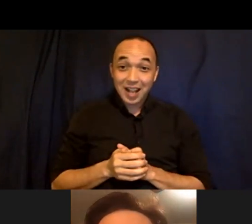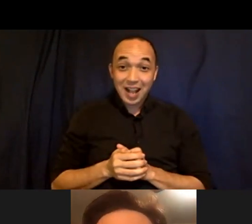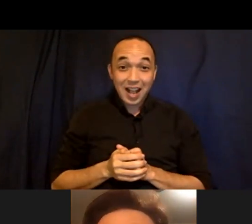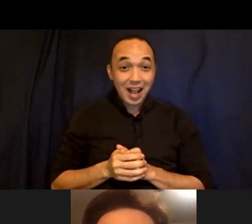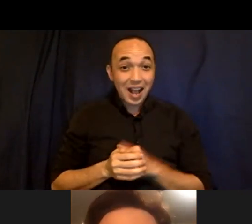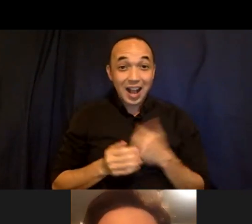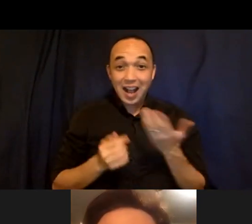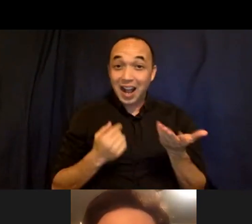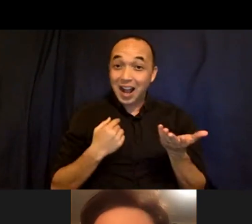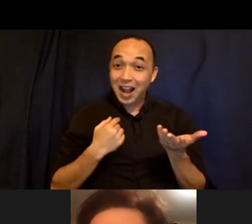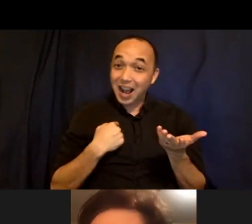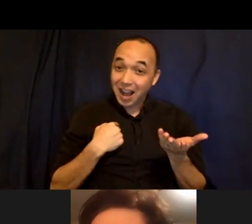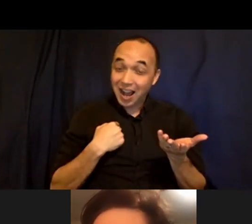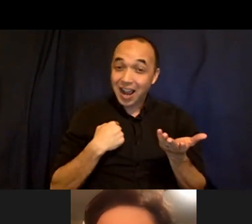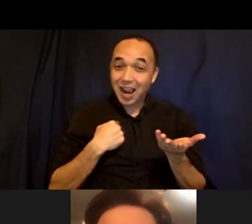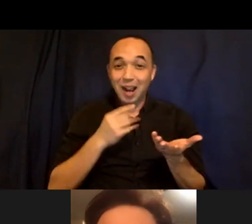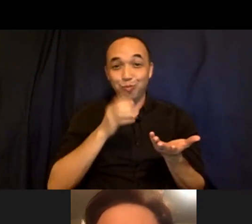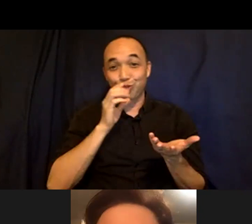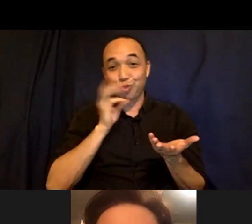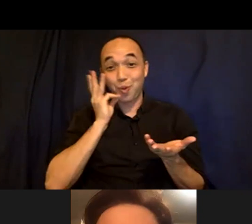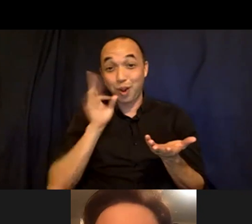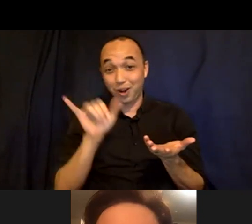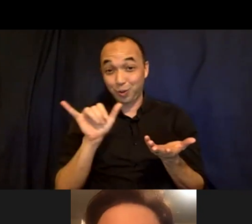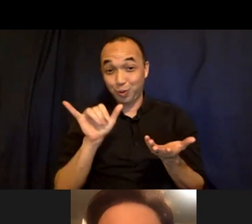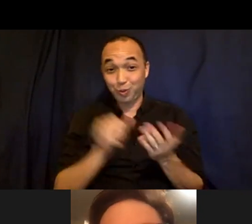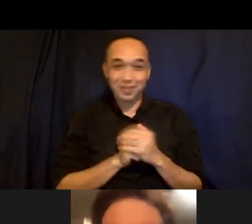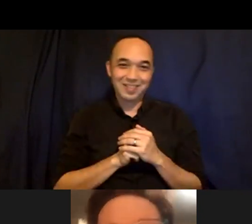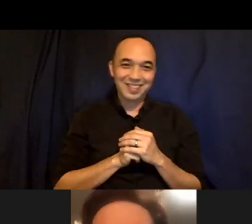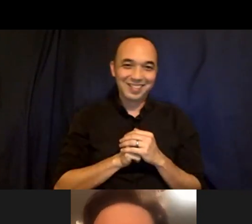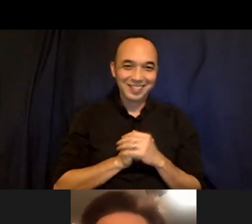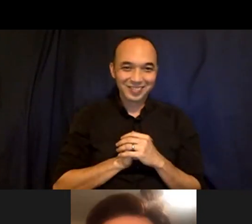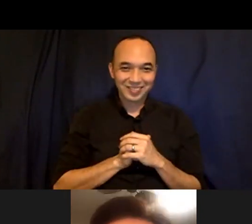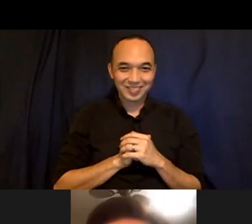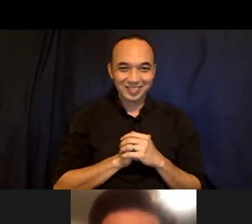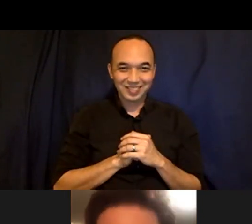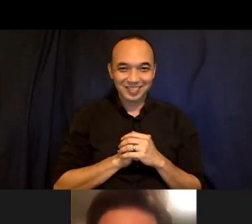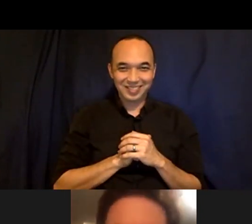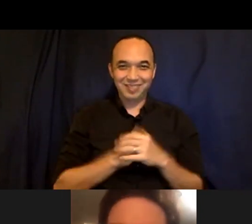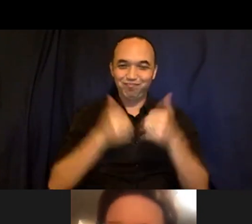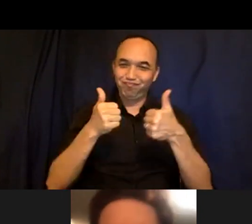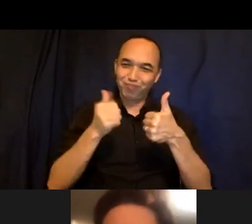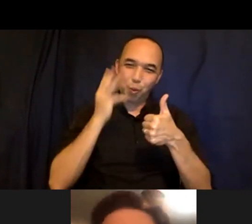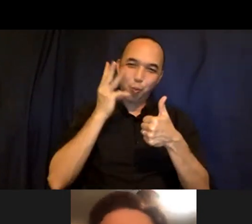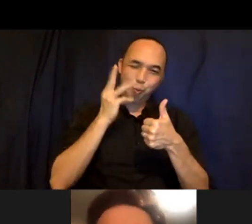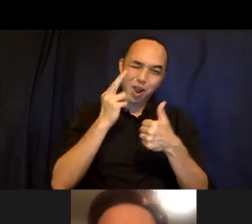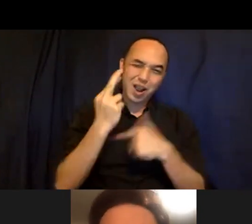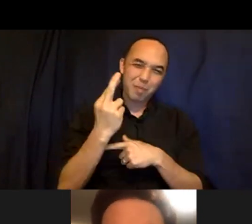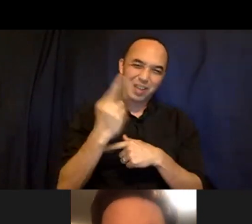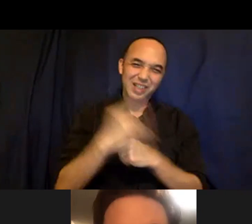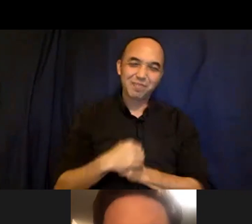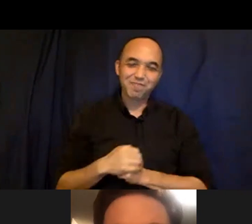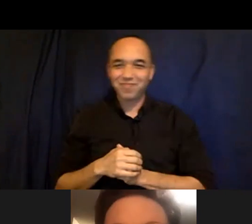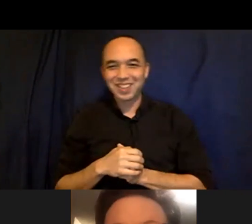I am also drinking wine. Hey, all right. Wine buddies. Wait a minute, I have